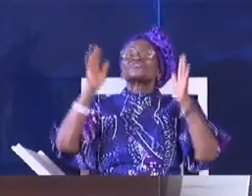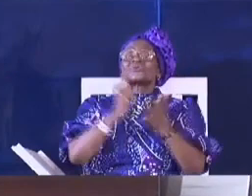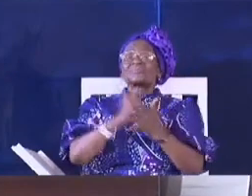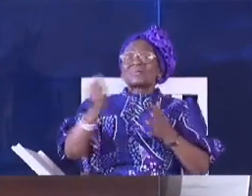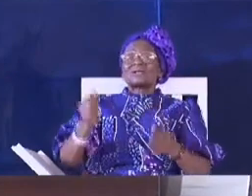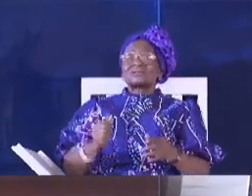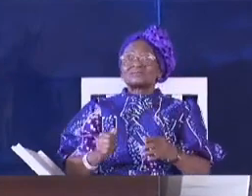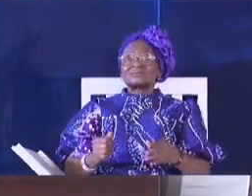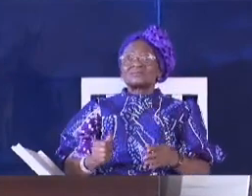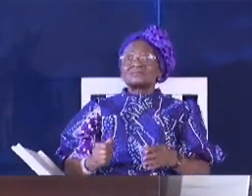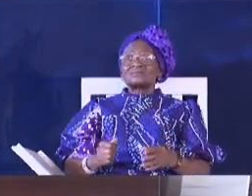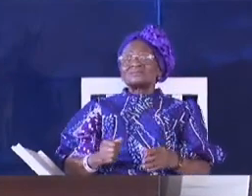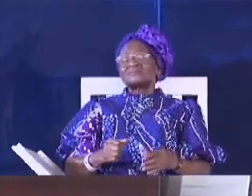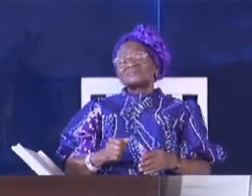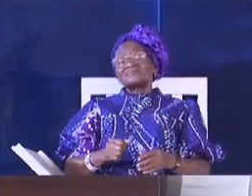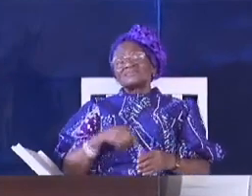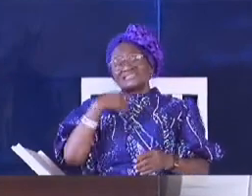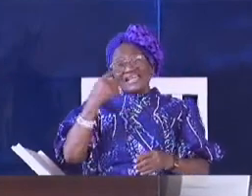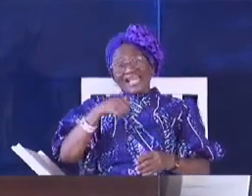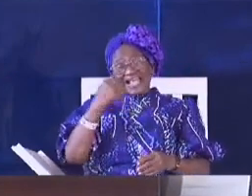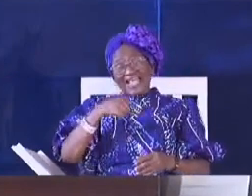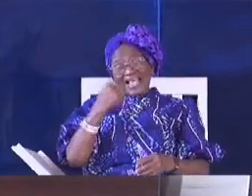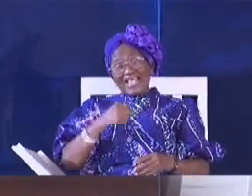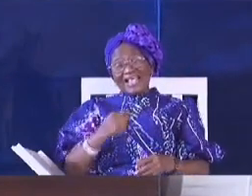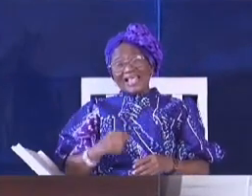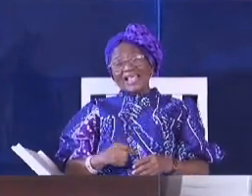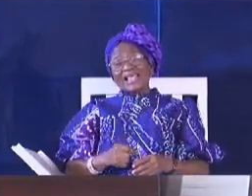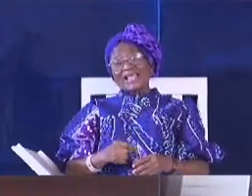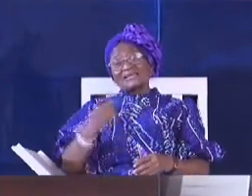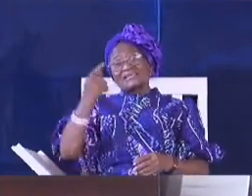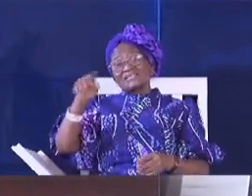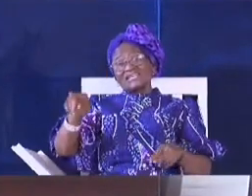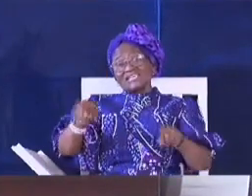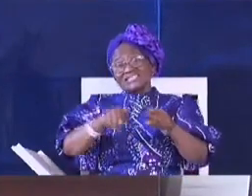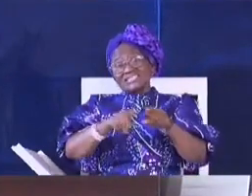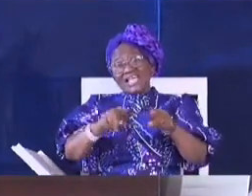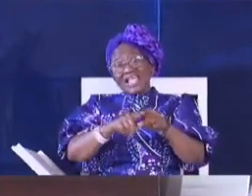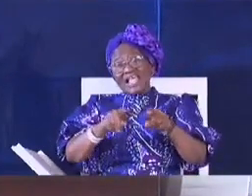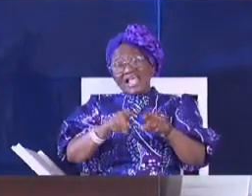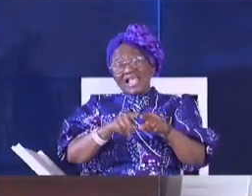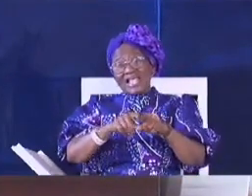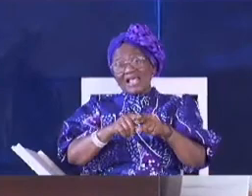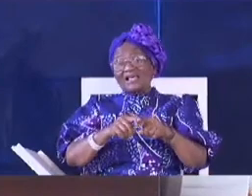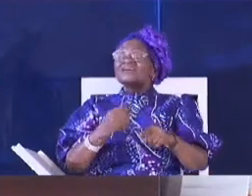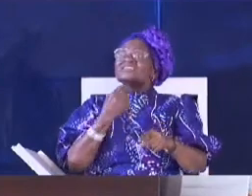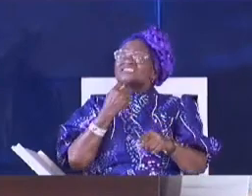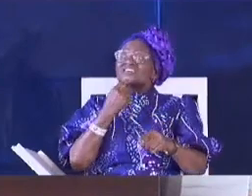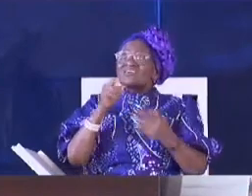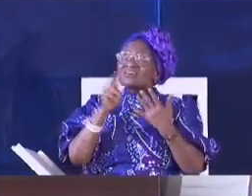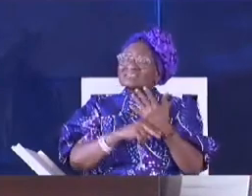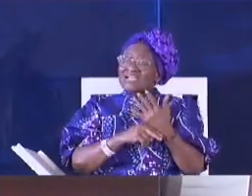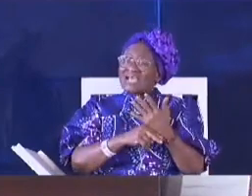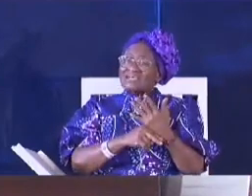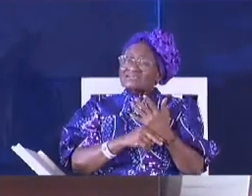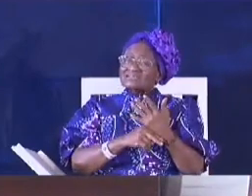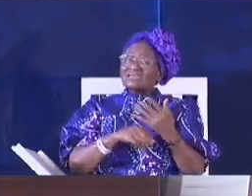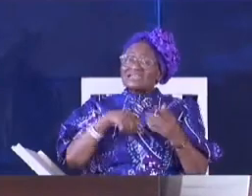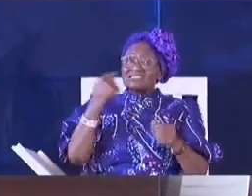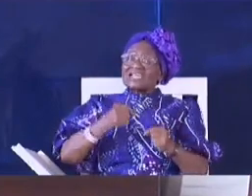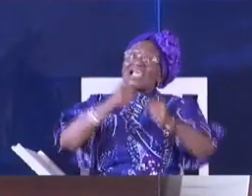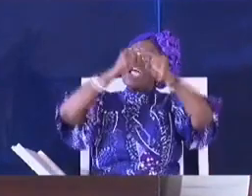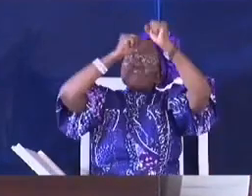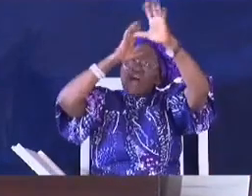I want you to lift your voice to Him with the same seriousness. And say,